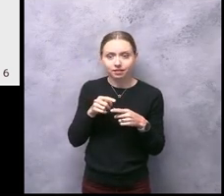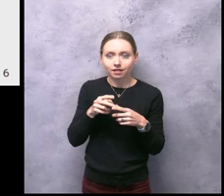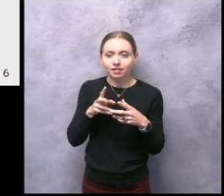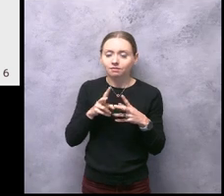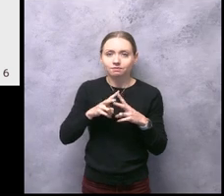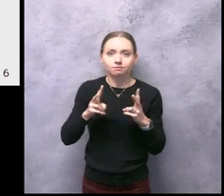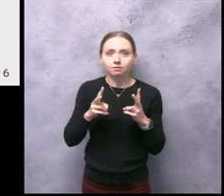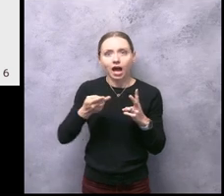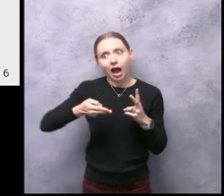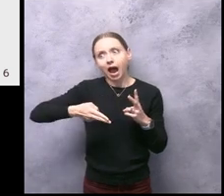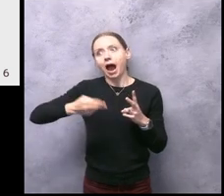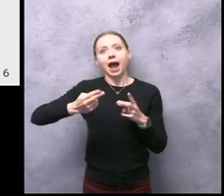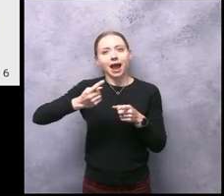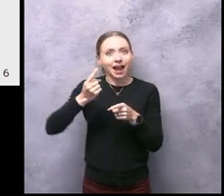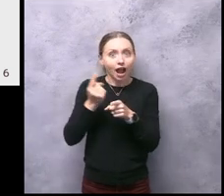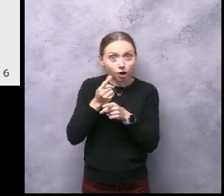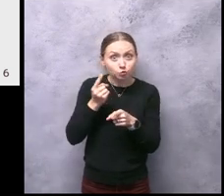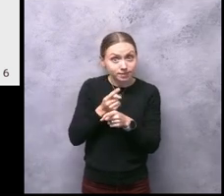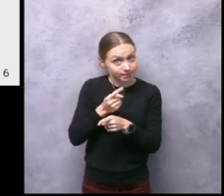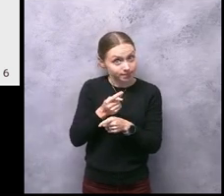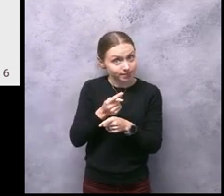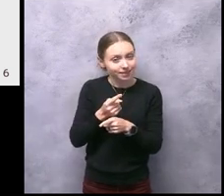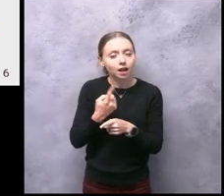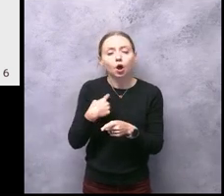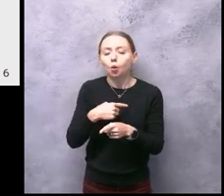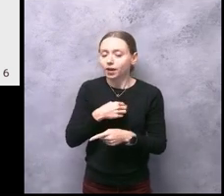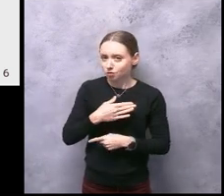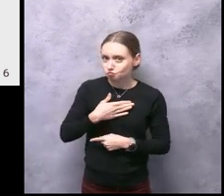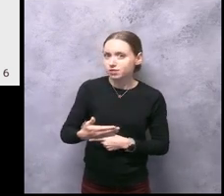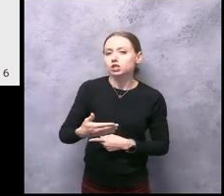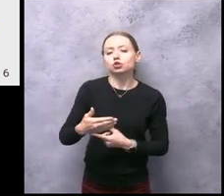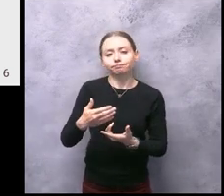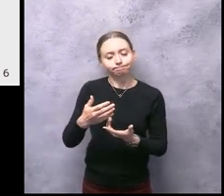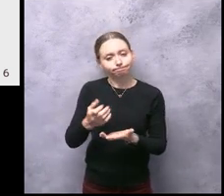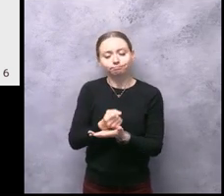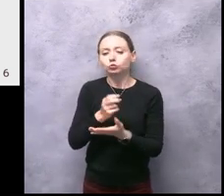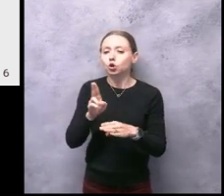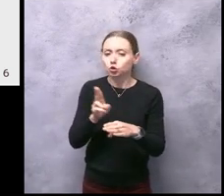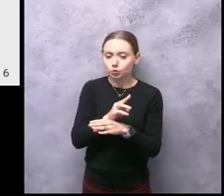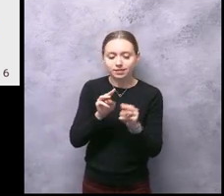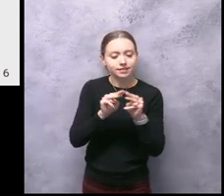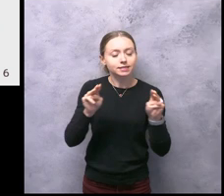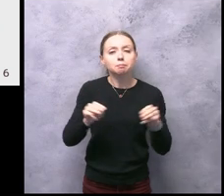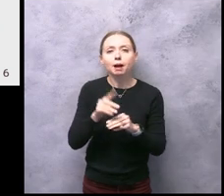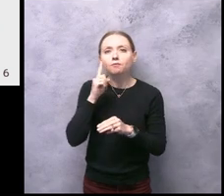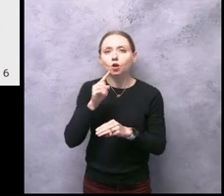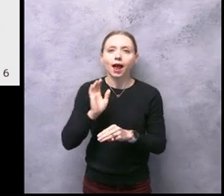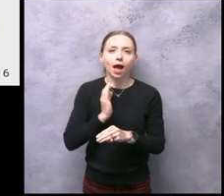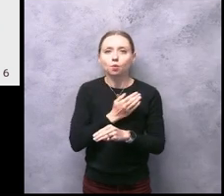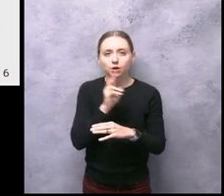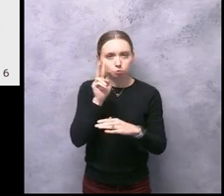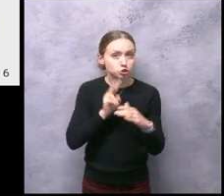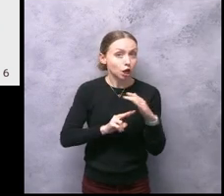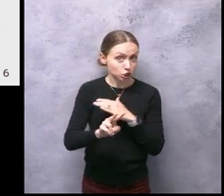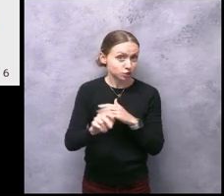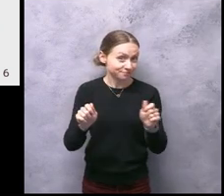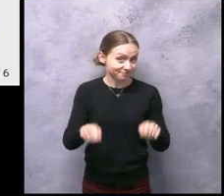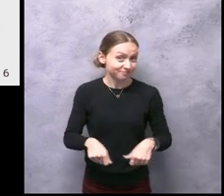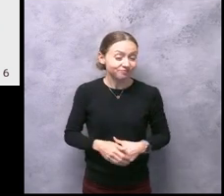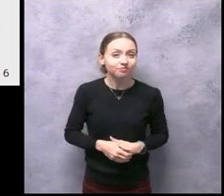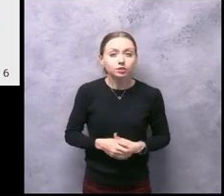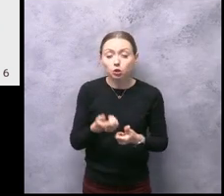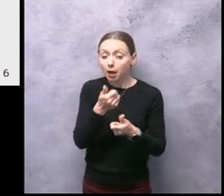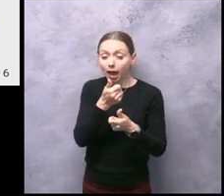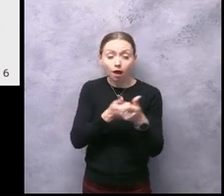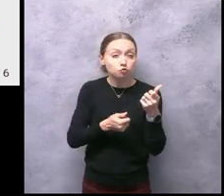significant accuracy and historical accuracy that we're willing to use that as a starting point for our projections. And so every student is a